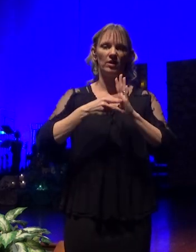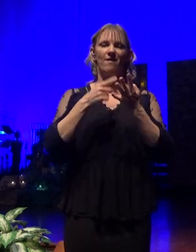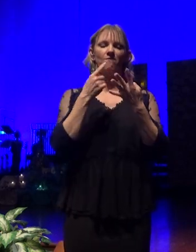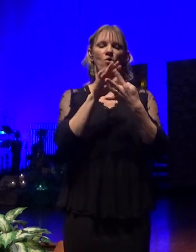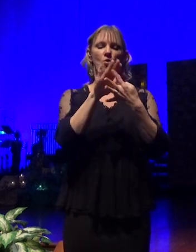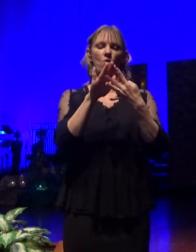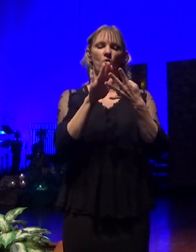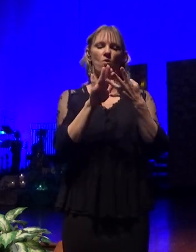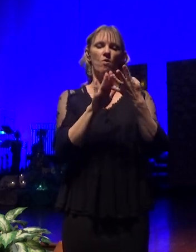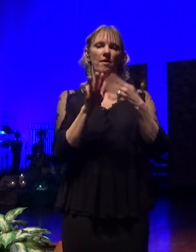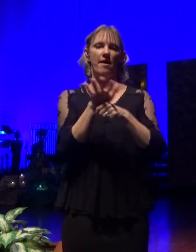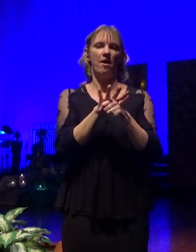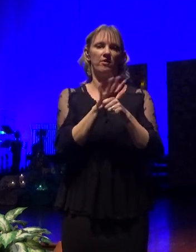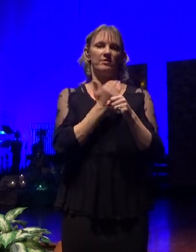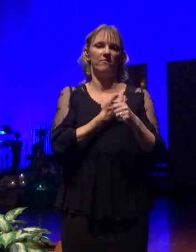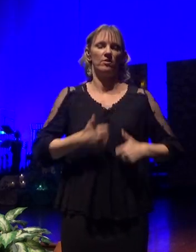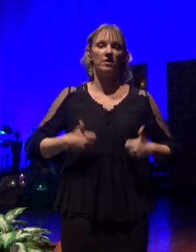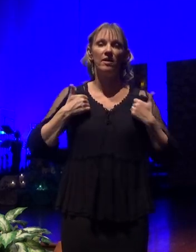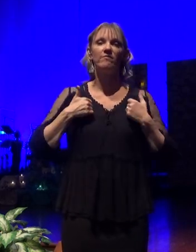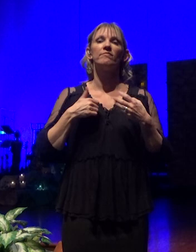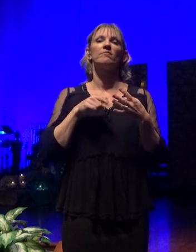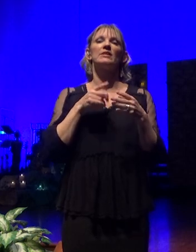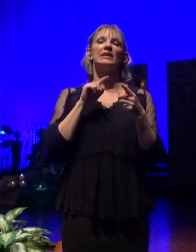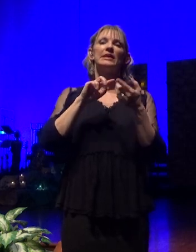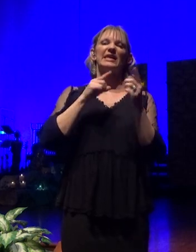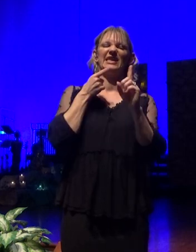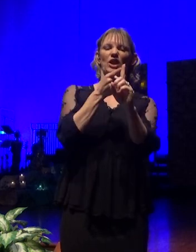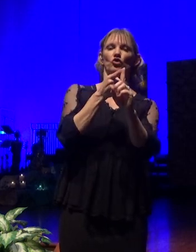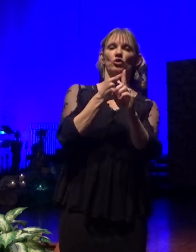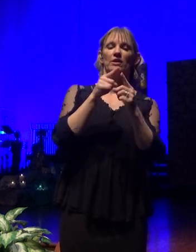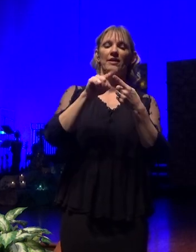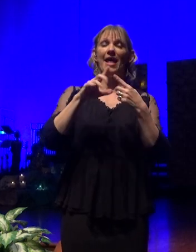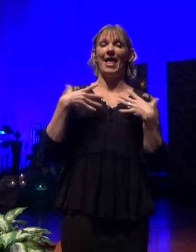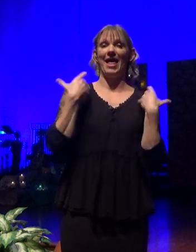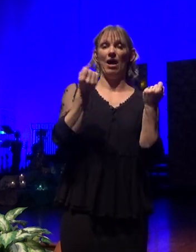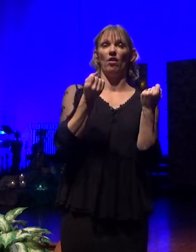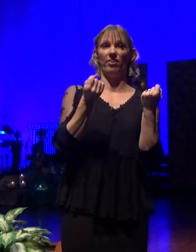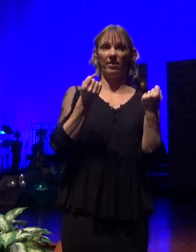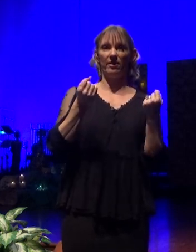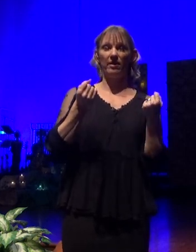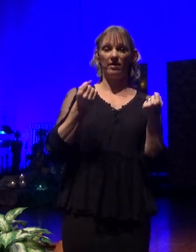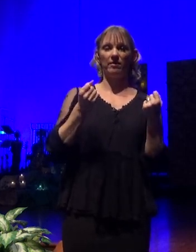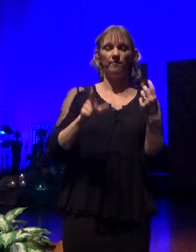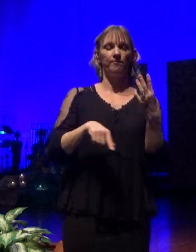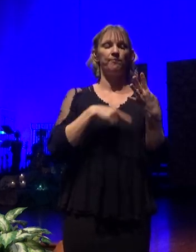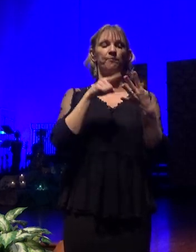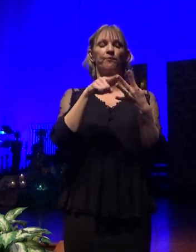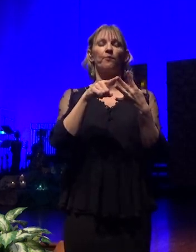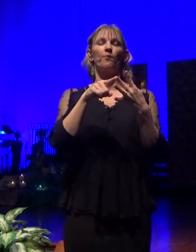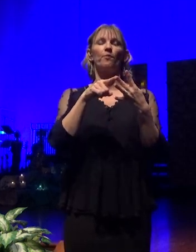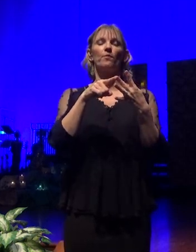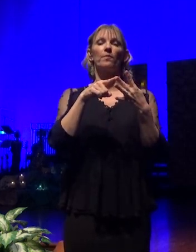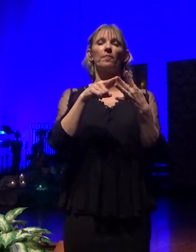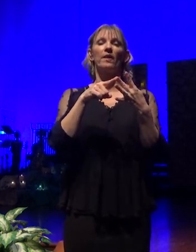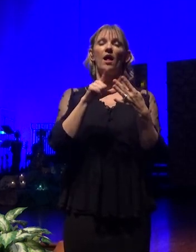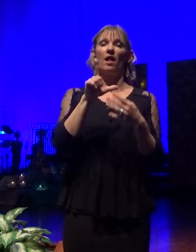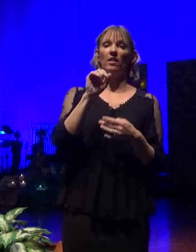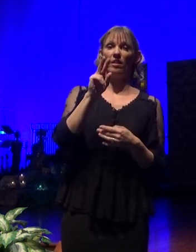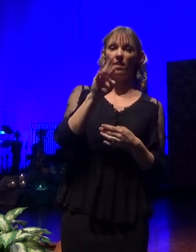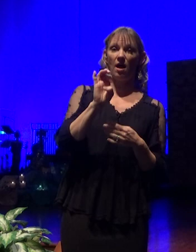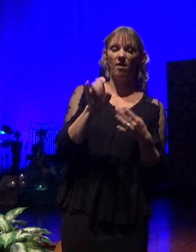areas of life. We look at intention in health and well-being, We look at our intentions in love